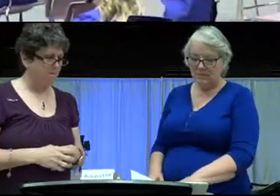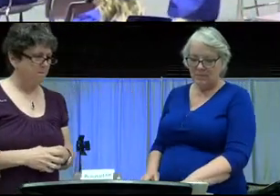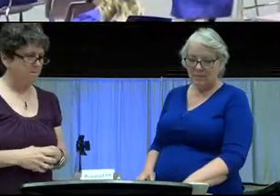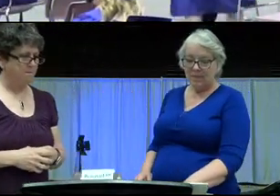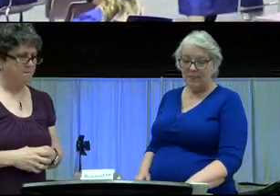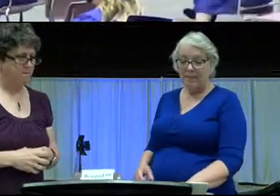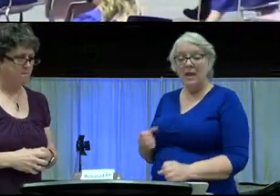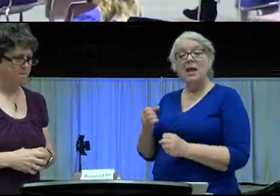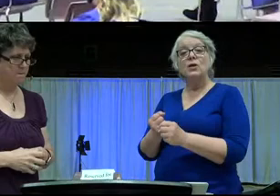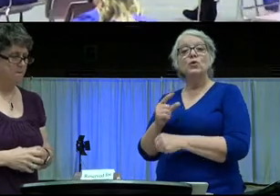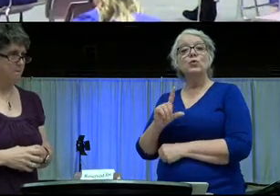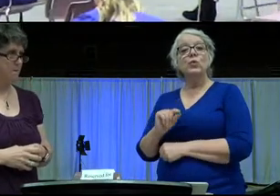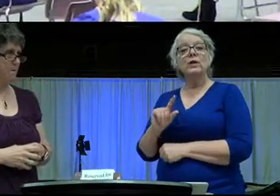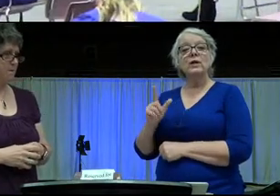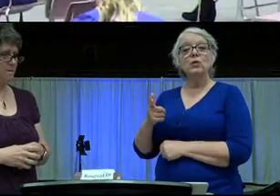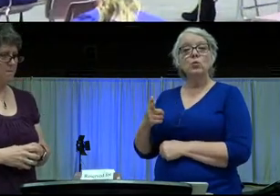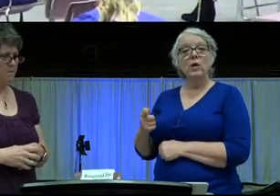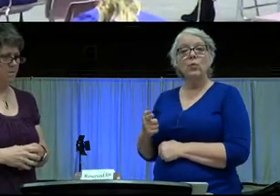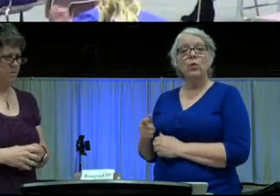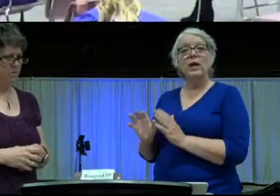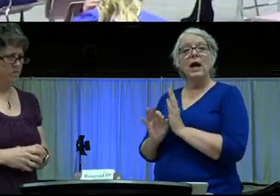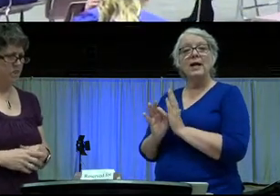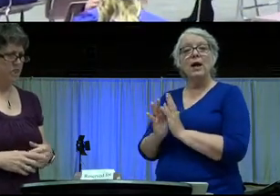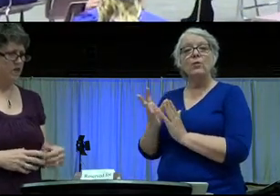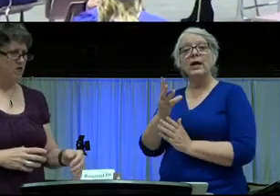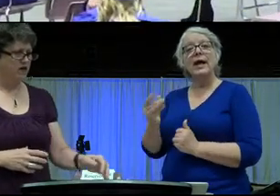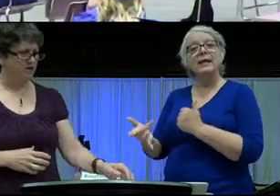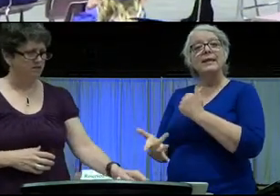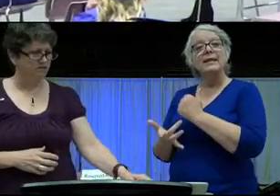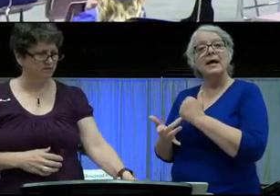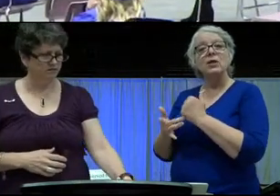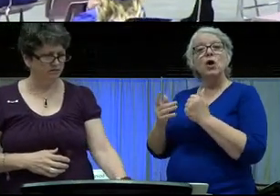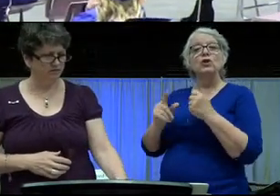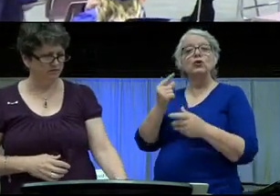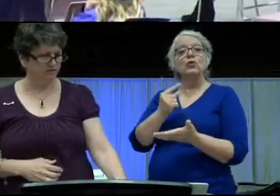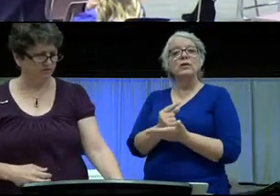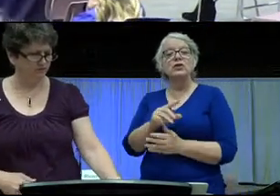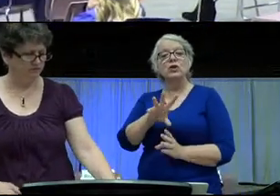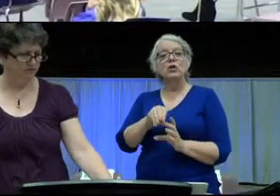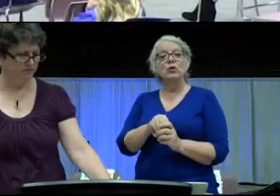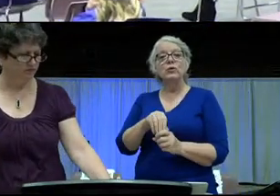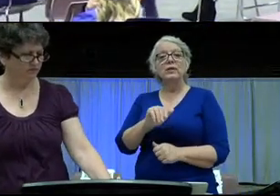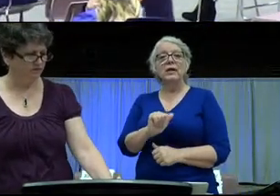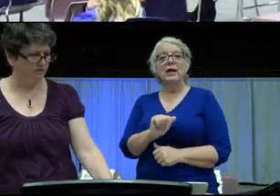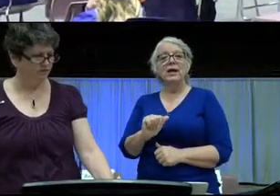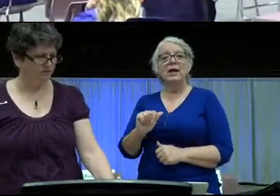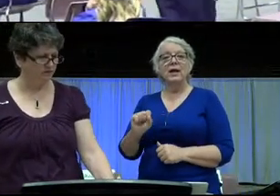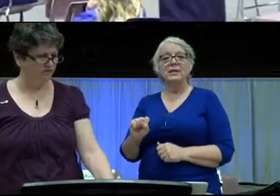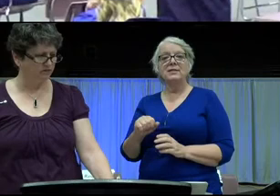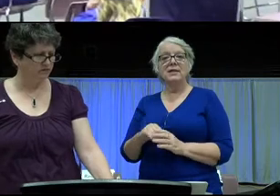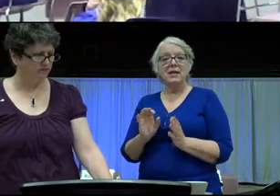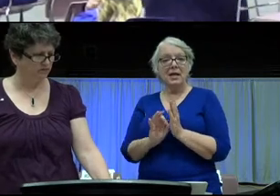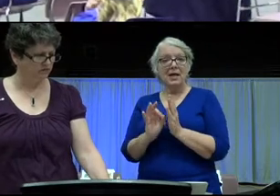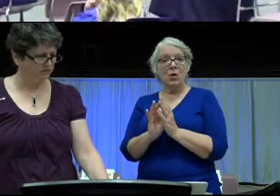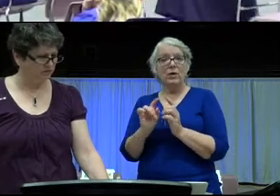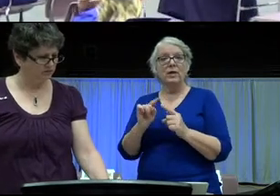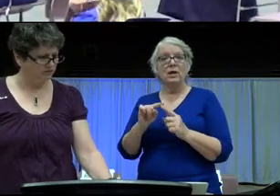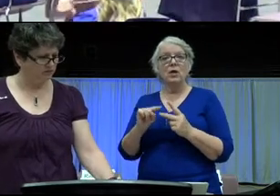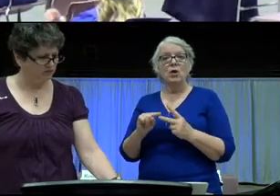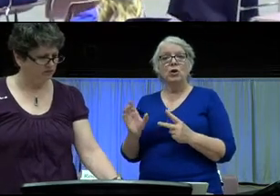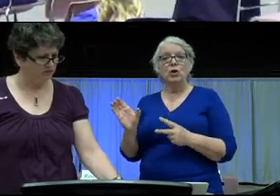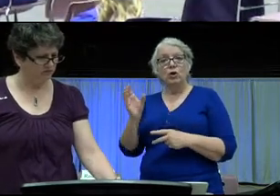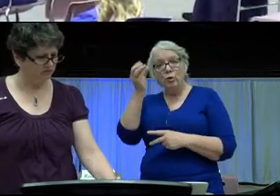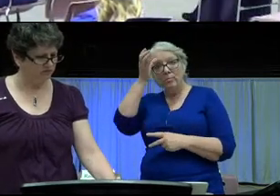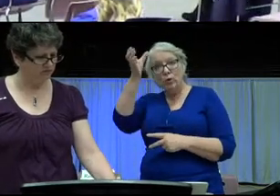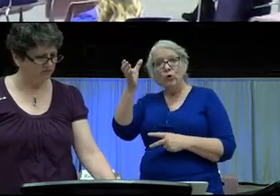The 2021 Accounting and Technology graduates include the Associate of Applied Science in Accounting, Computer Information